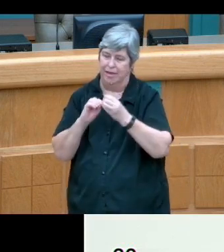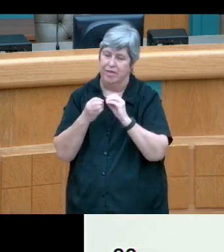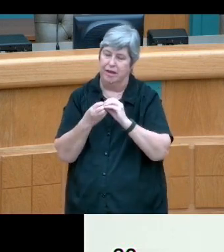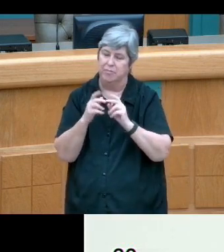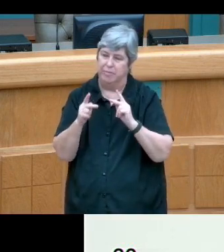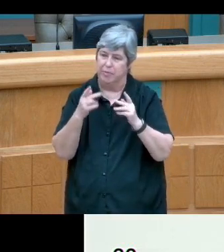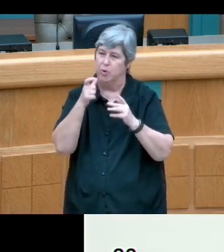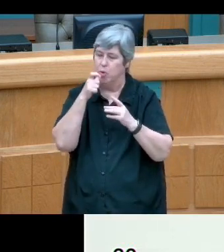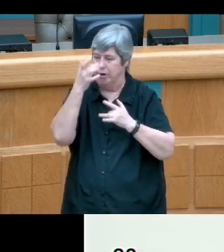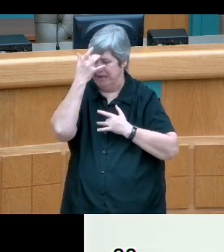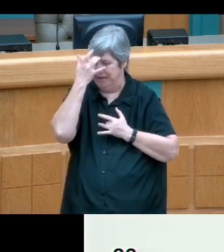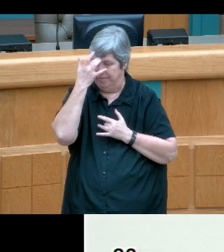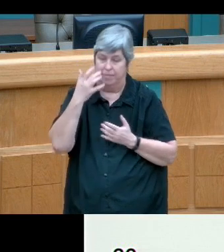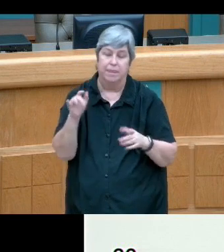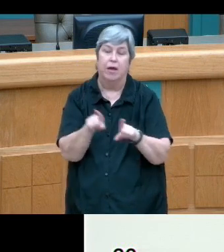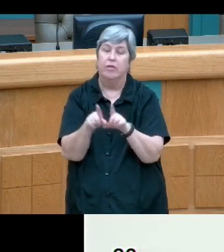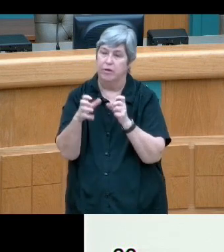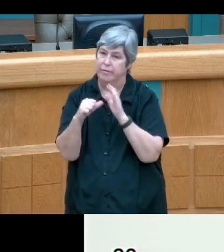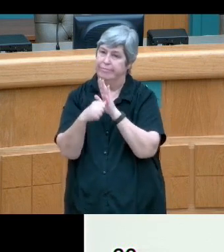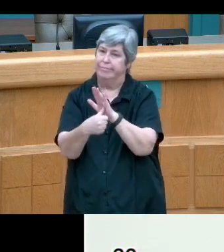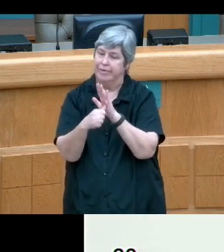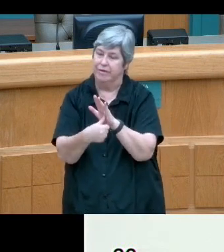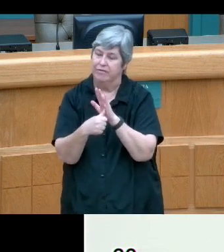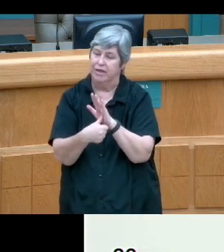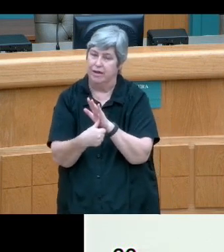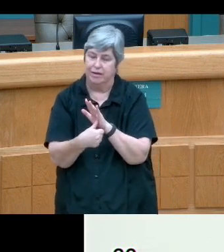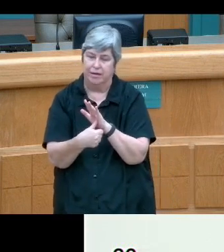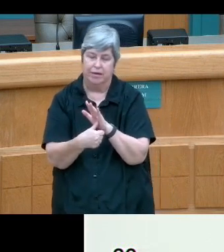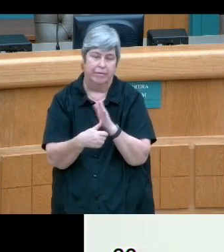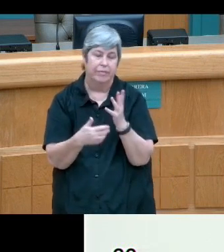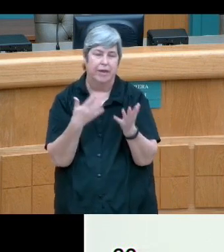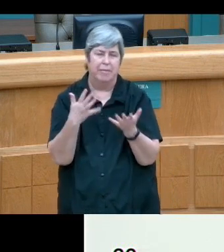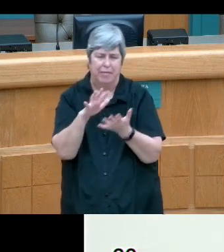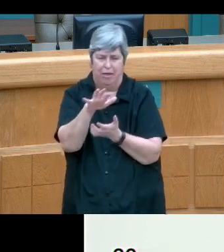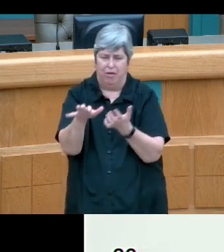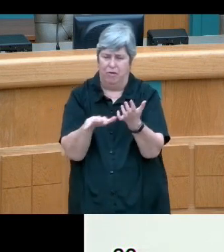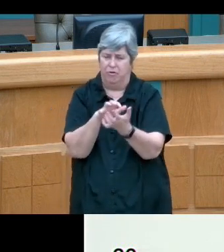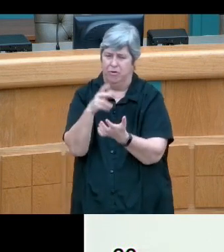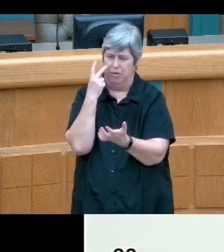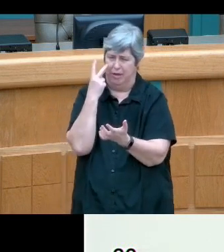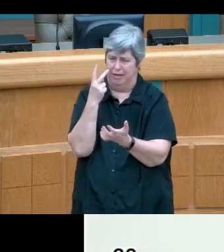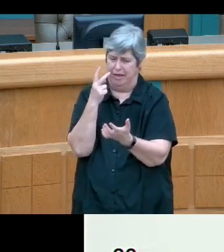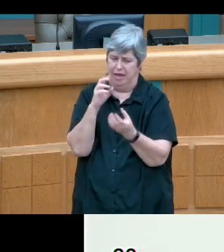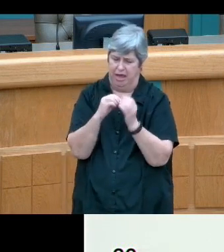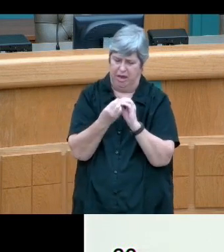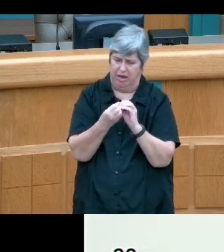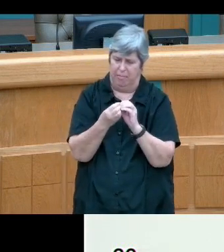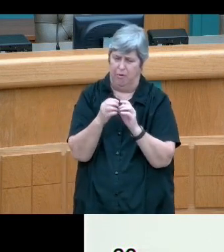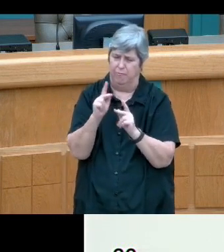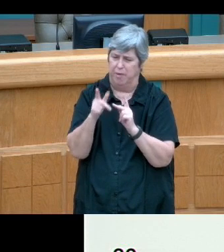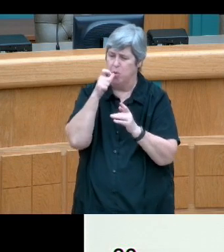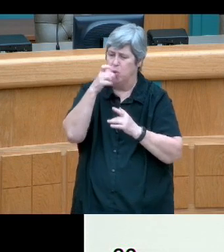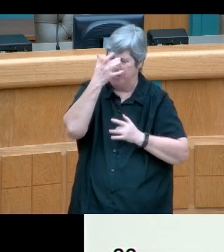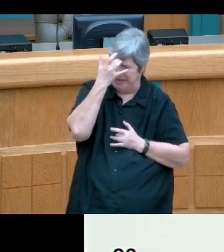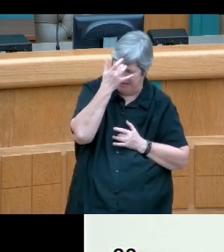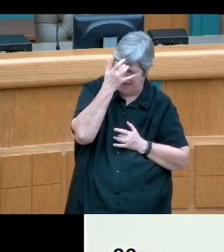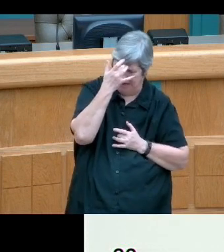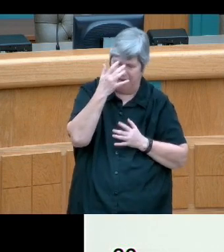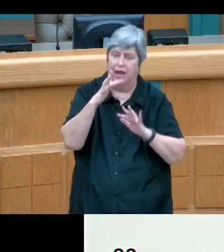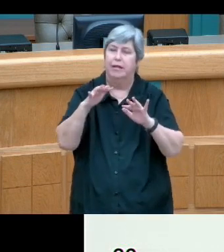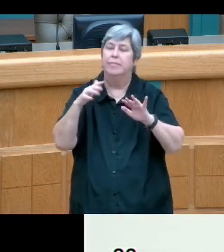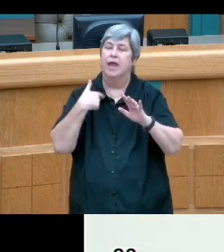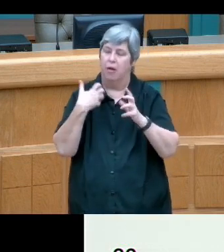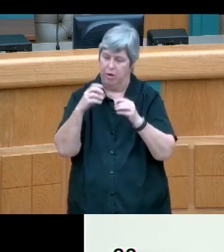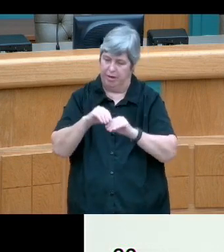of infections. I also want to point out right now that I think it can be confusing because you see number of cases, number of infections. I want to